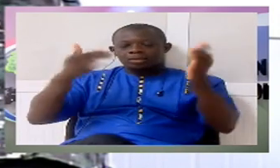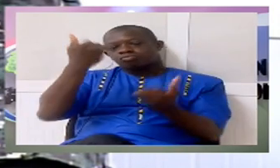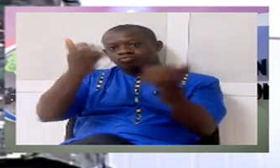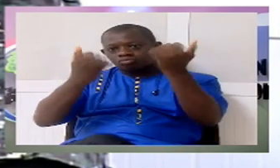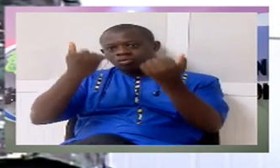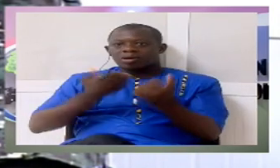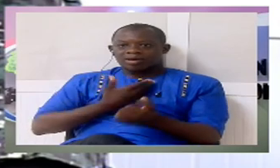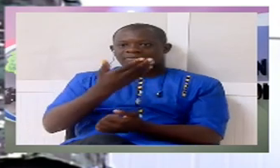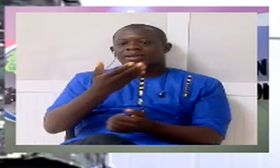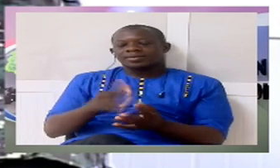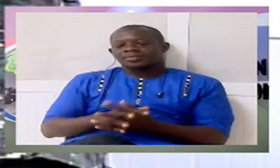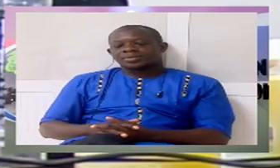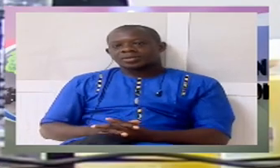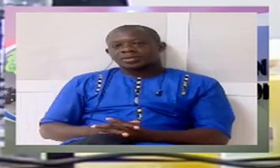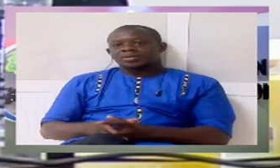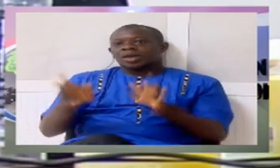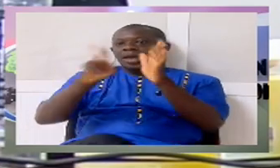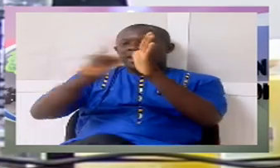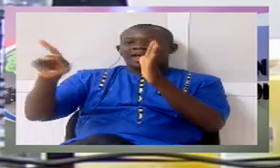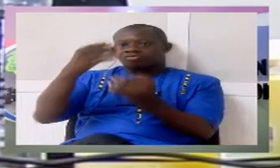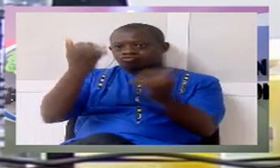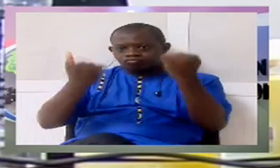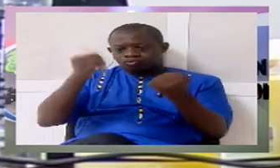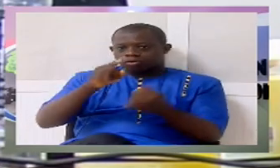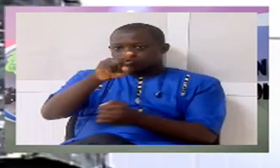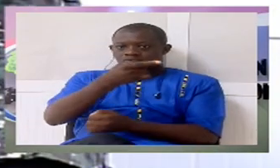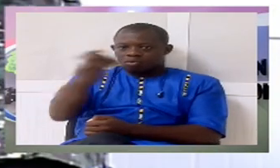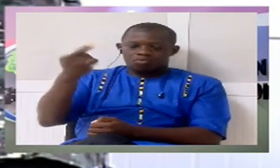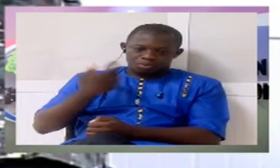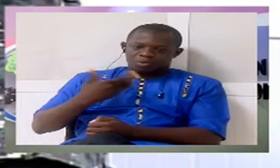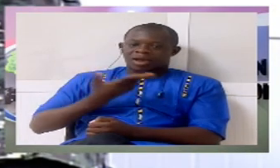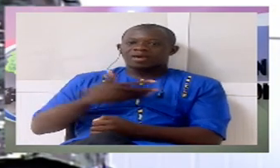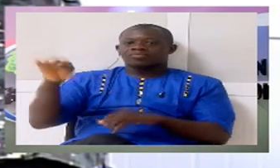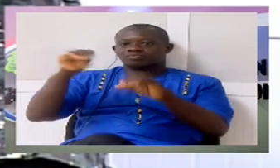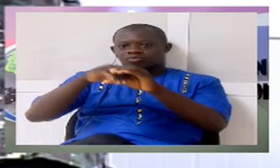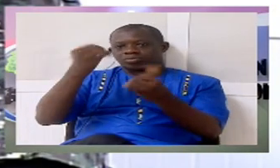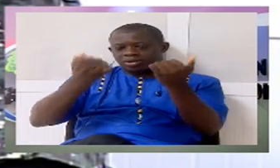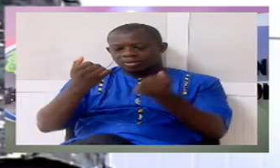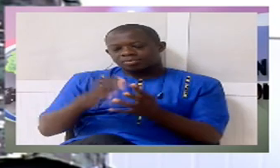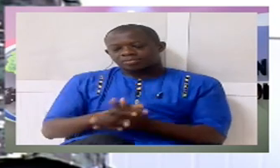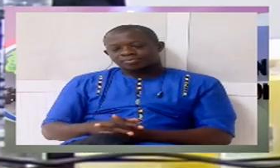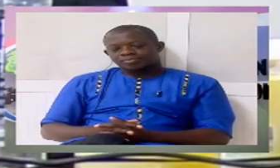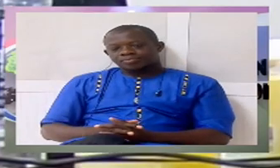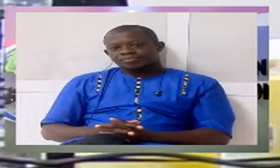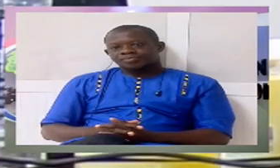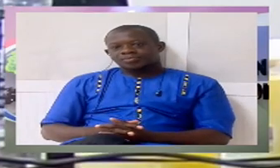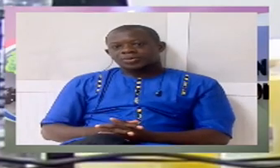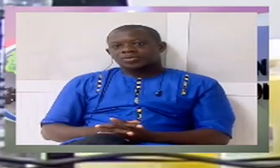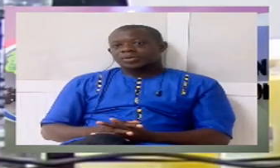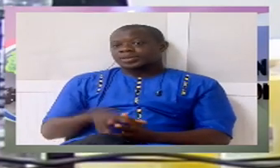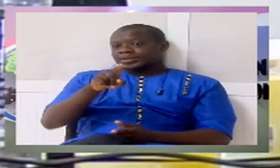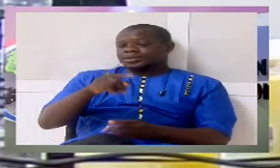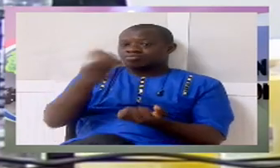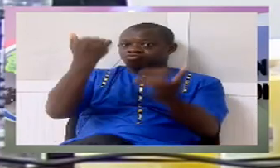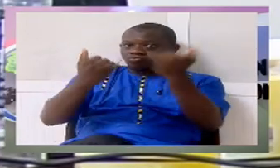gëna maxa. That's the type of vehicle you have. Fasang moto bobu nga amé won. Yes. That is a frightening piece